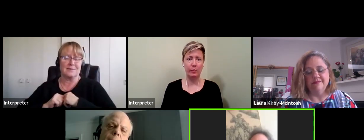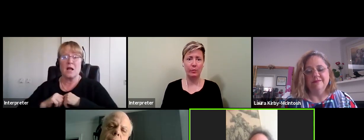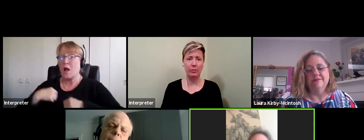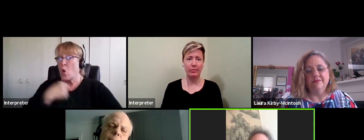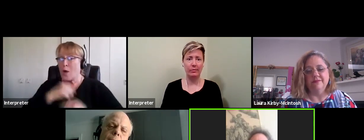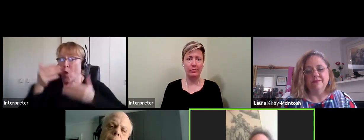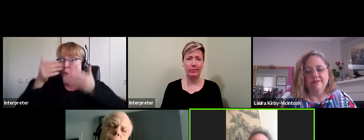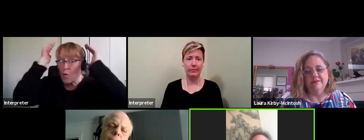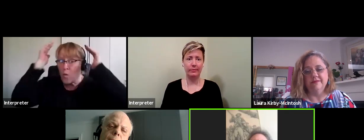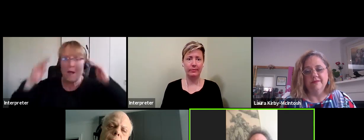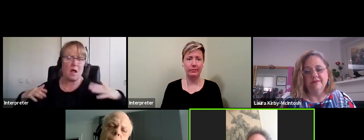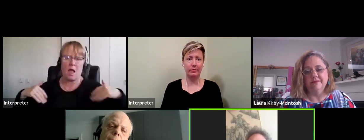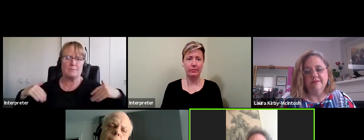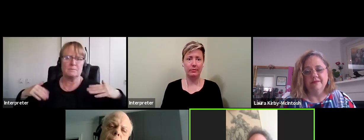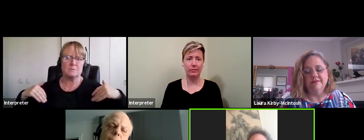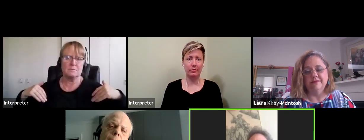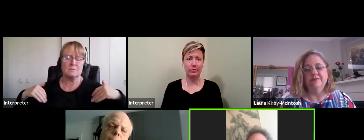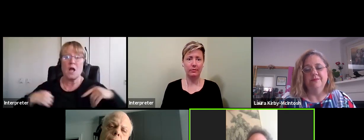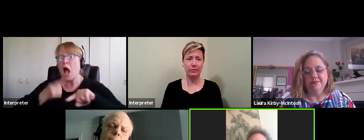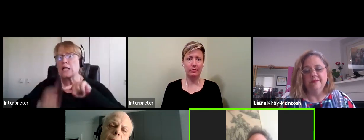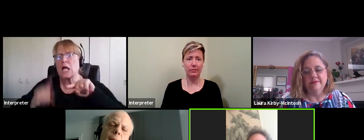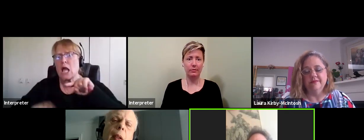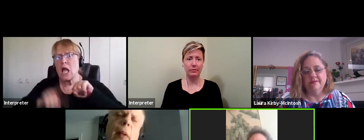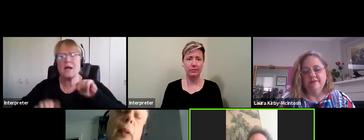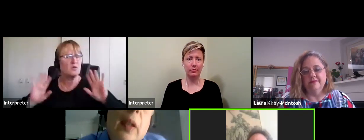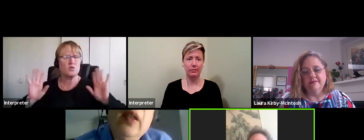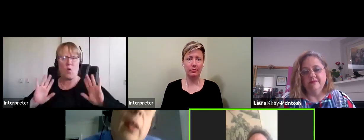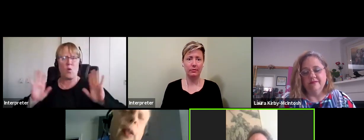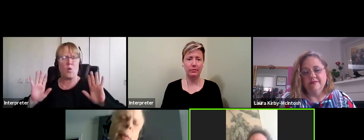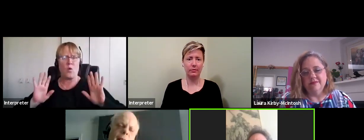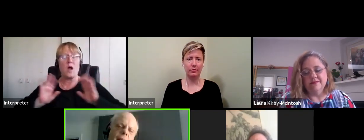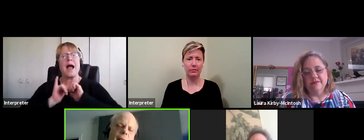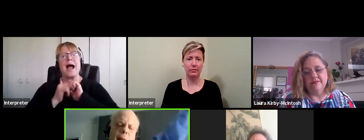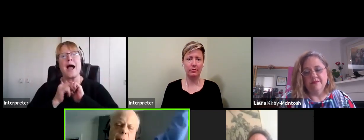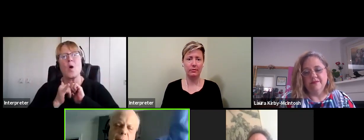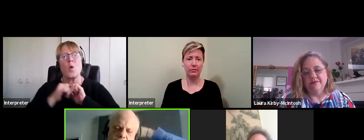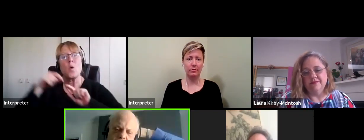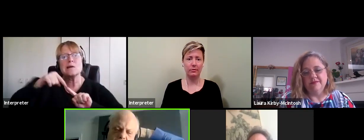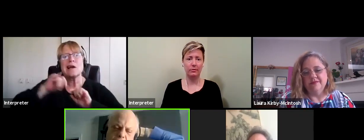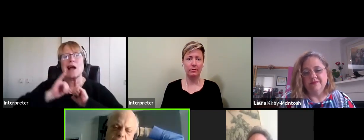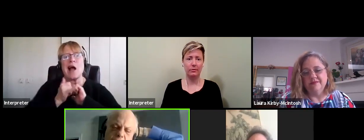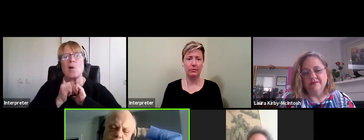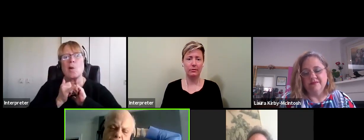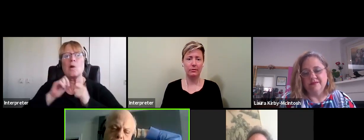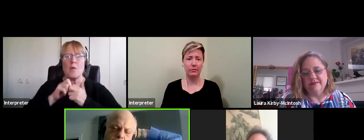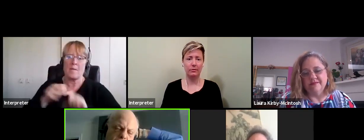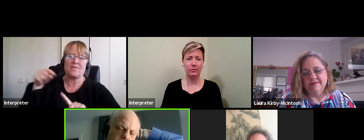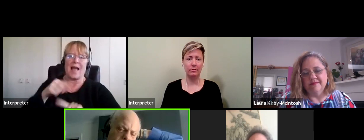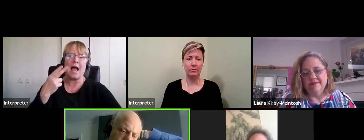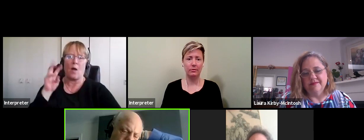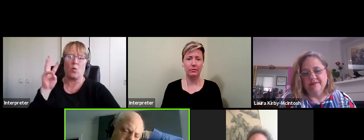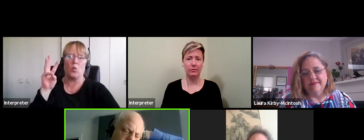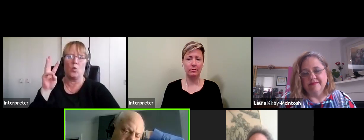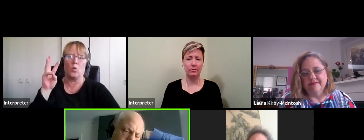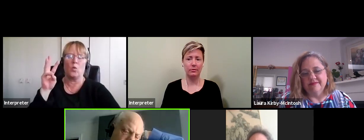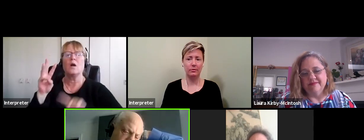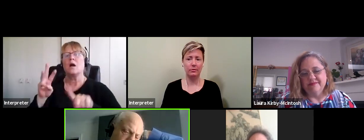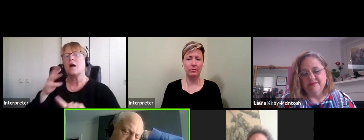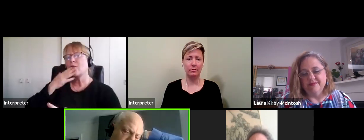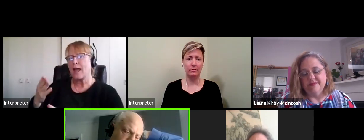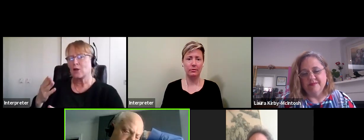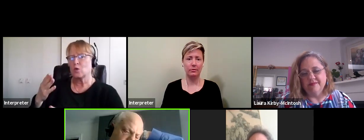overwhelmed, it's how do we do this? And I think that's the attitude Irwin, we need to bring to bear. Thank you very much, Irwin. I'm just going to throw in